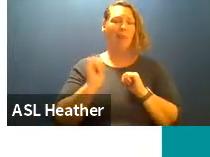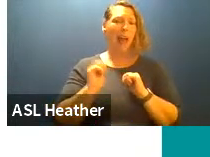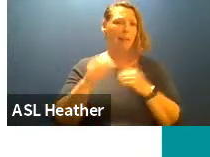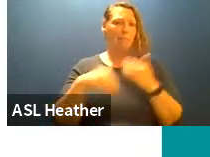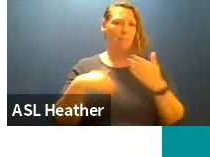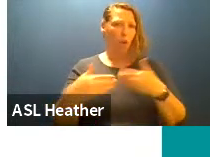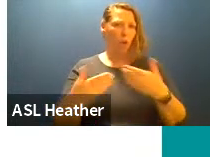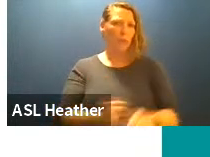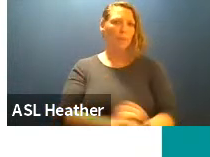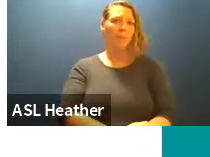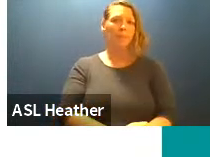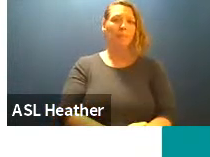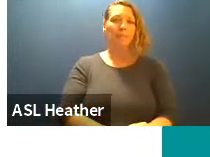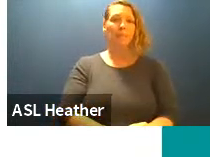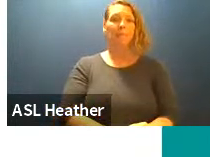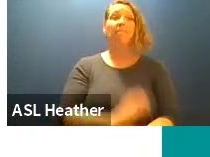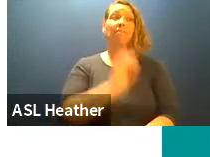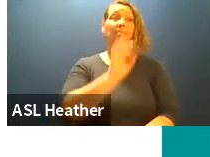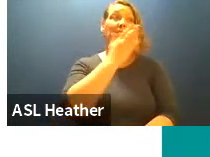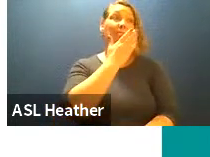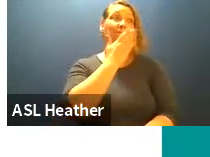Thank you.